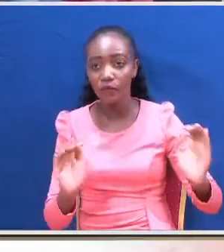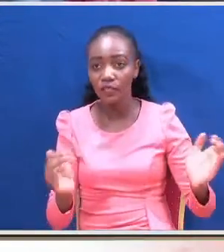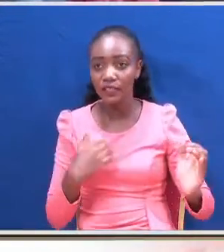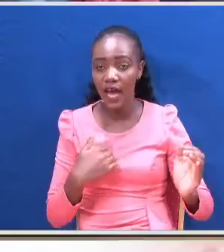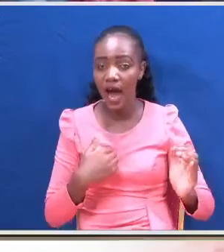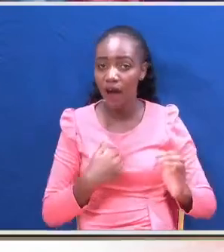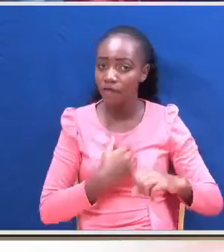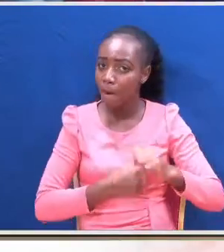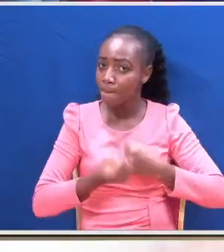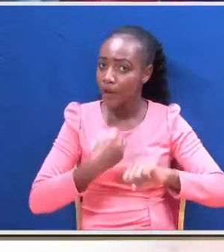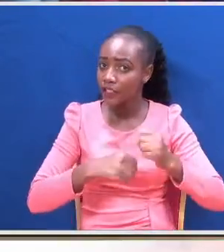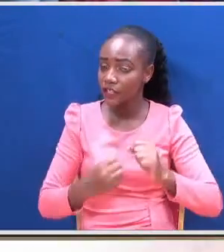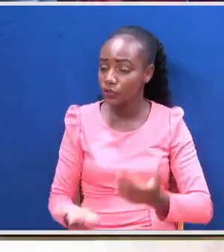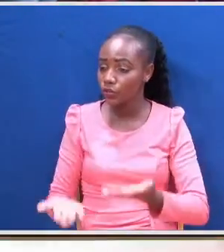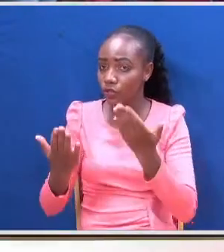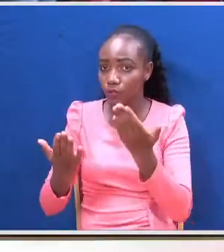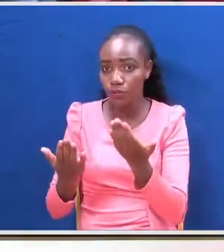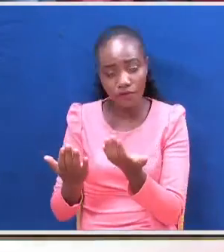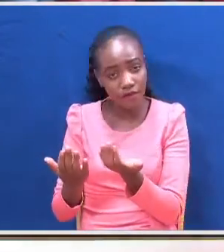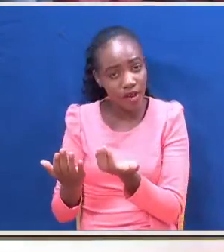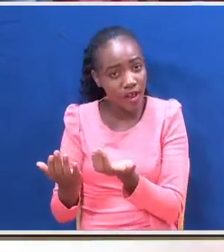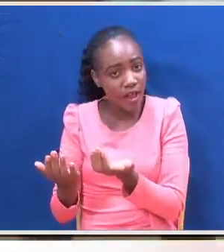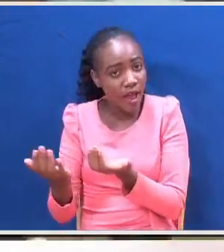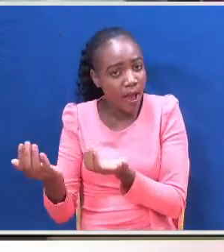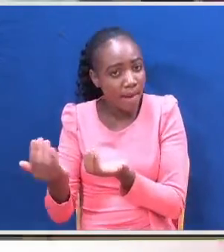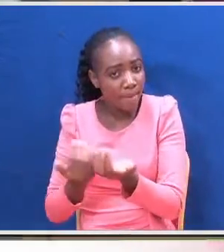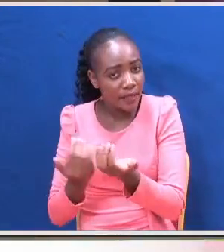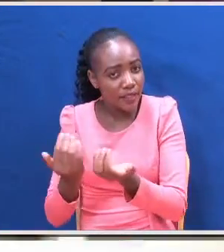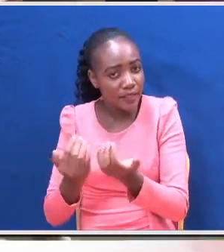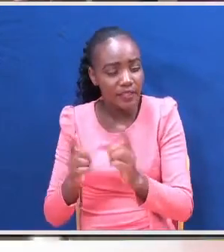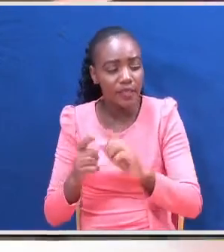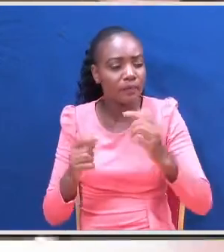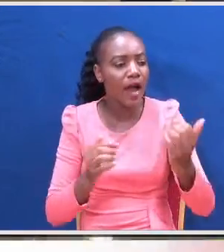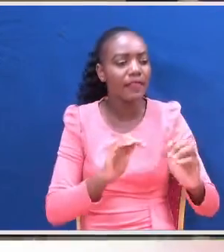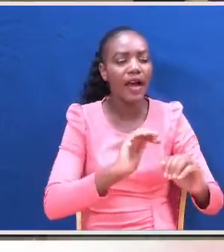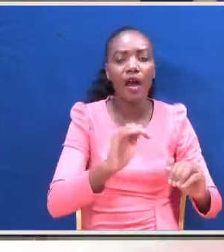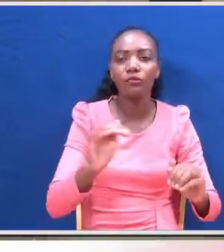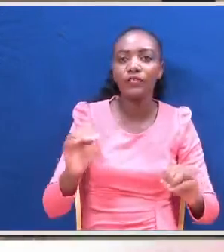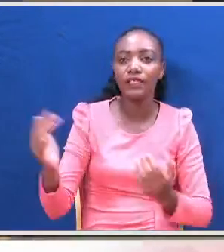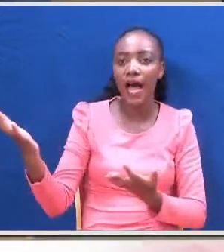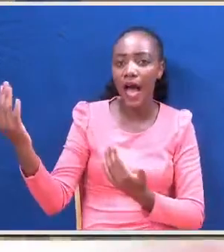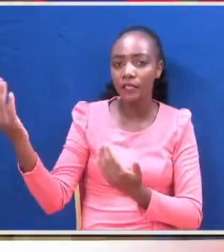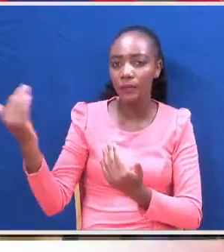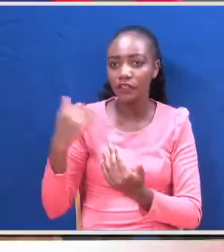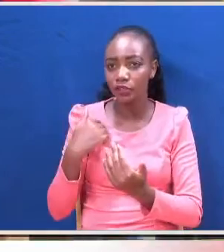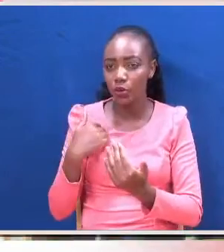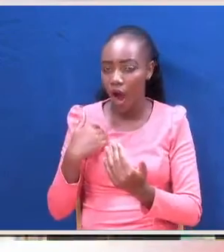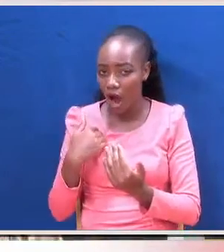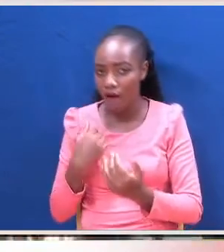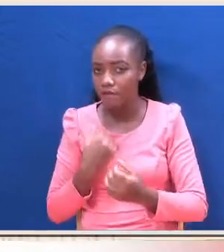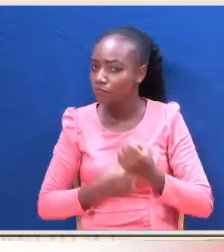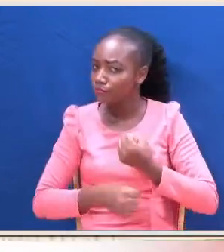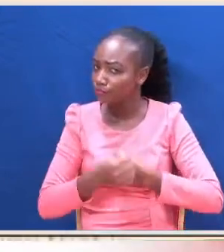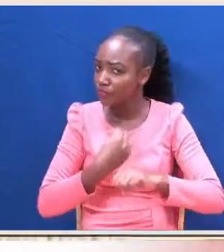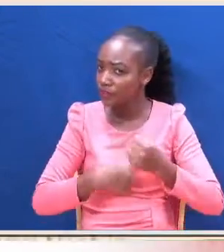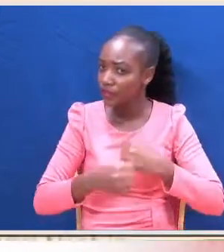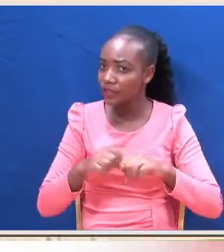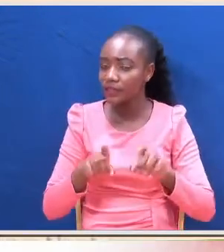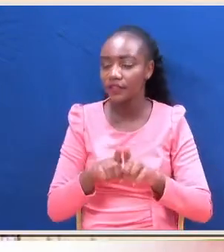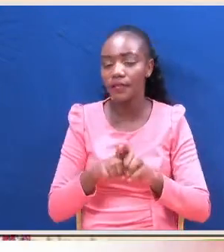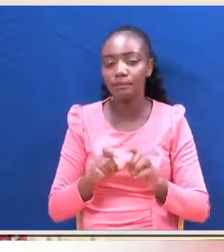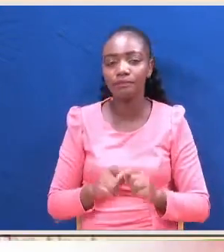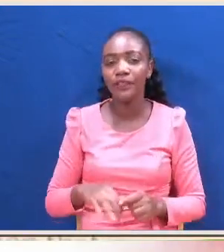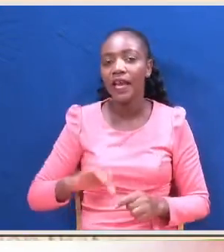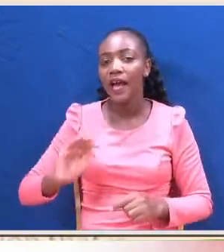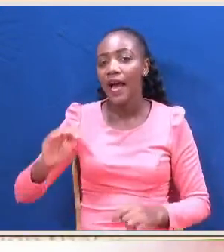mikakati ya kukwamua biashara za wakazi, huku kaunti zingine zikitarajiwa kuweka mikakati hiyo. County